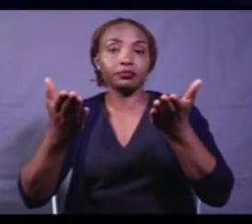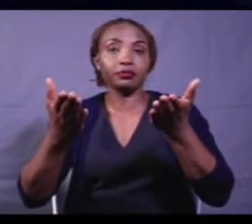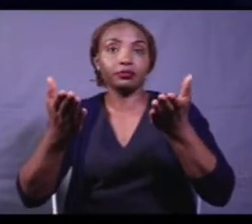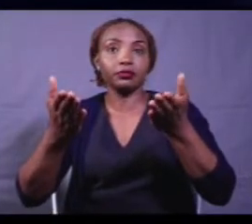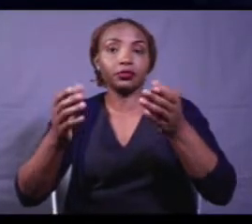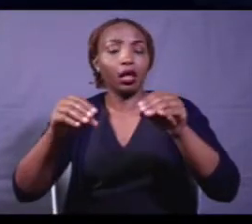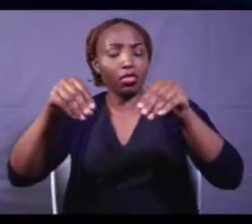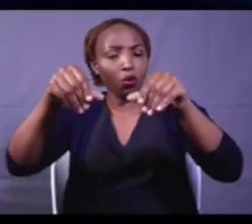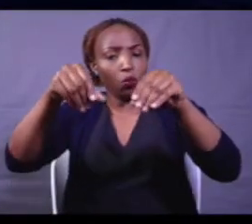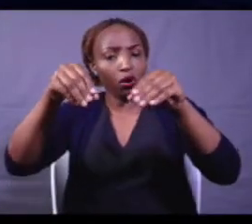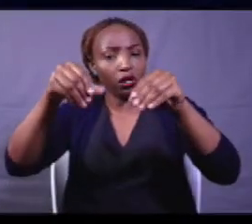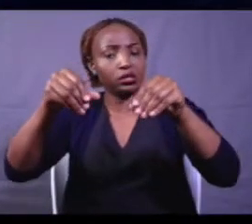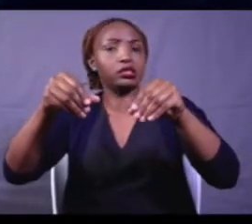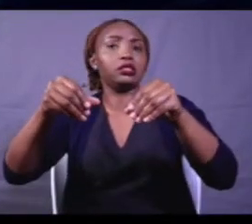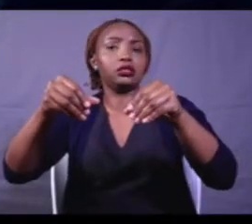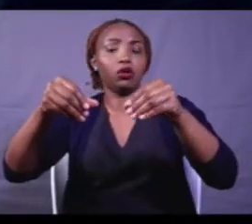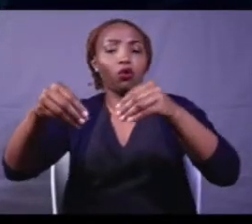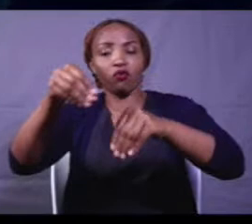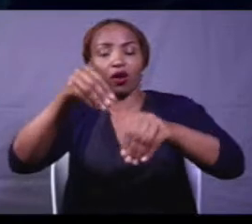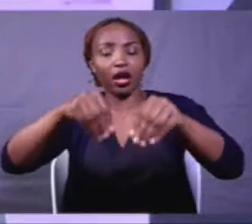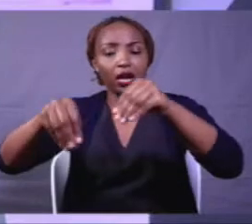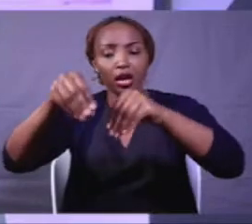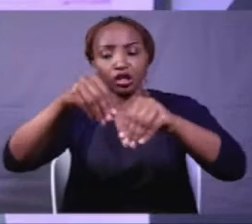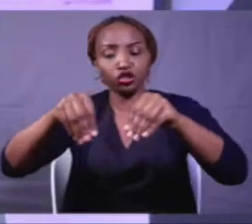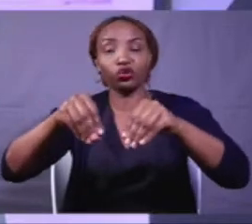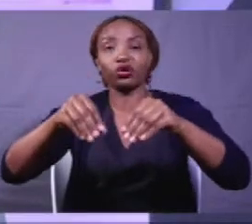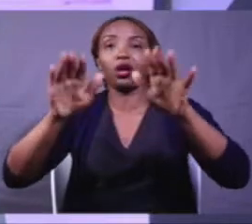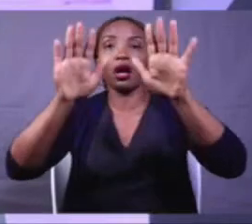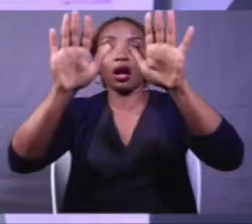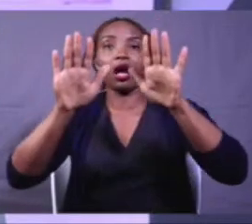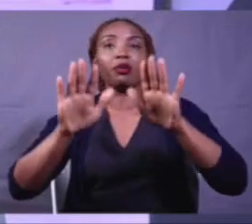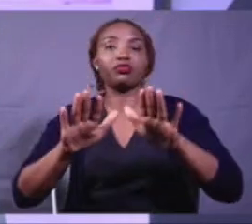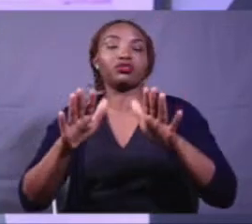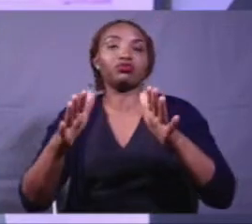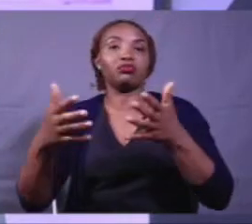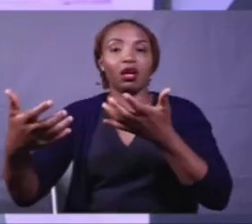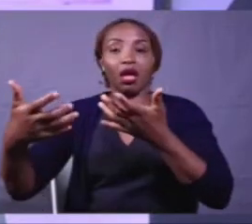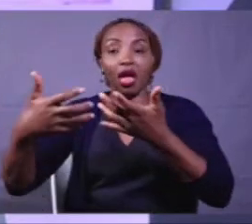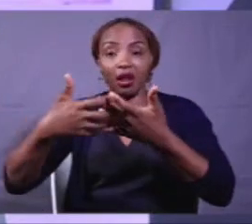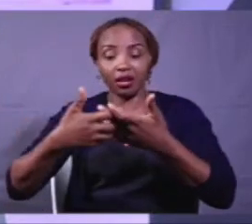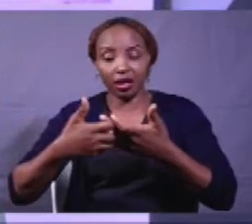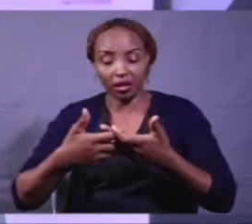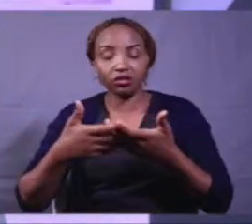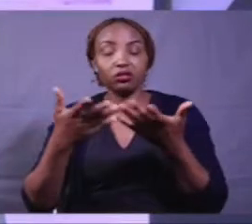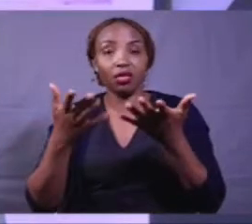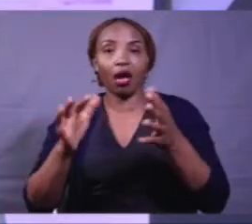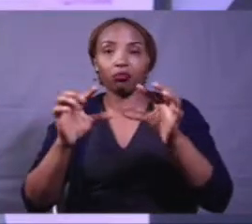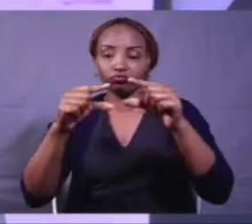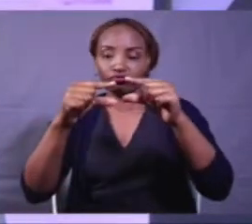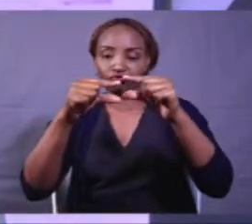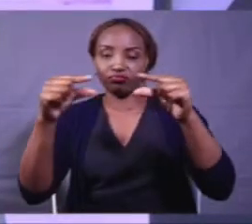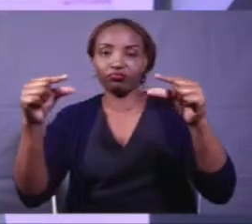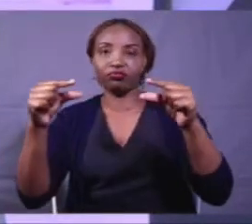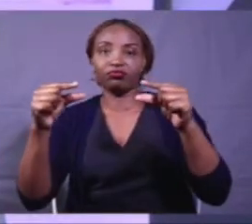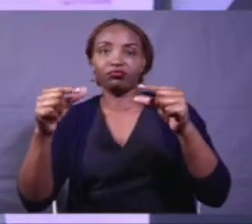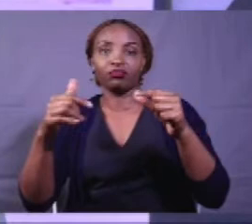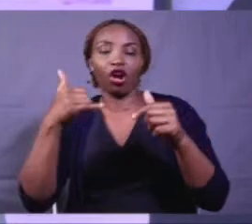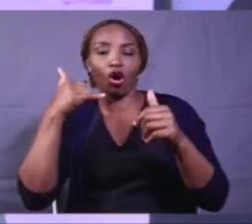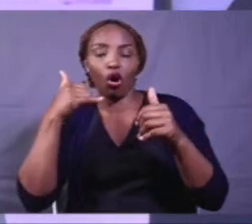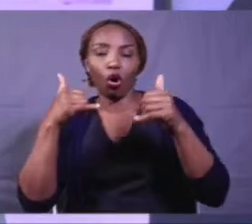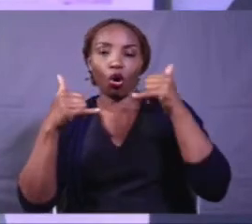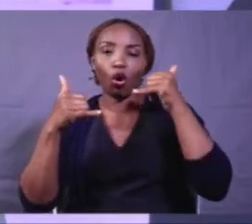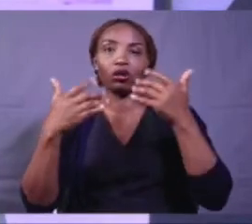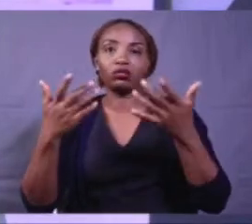of our election campaigns? Engage with us using the contacts on your screen, and let's get the conversation going. We